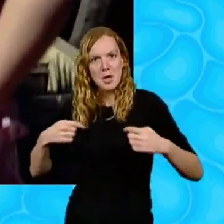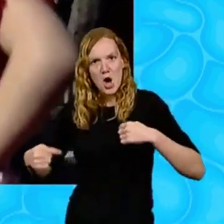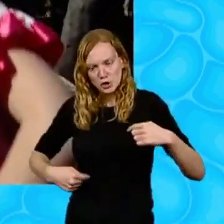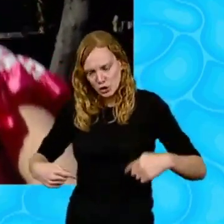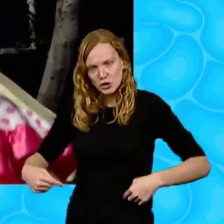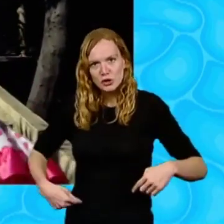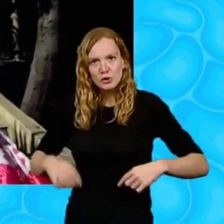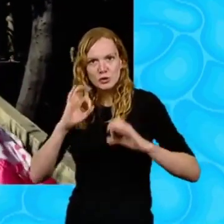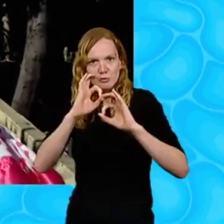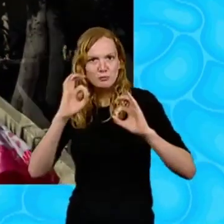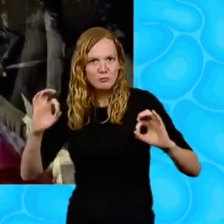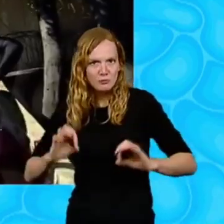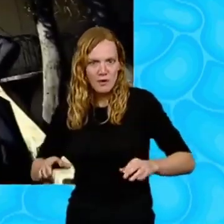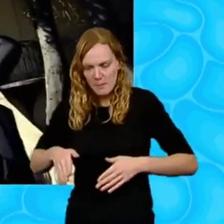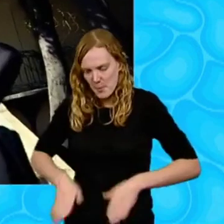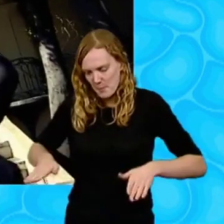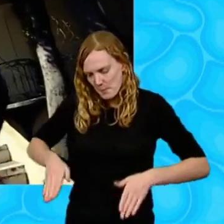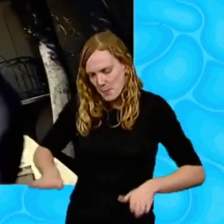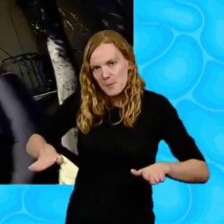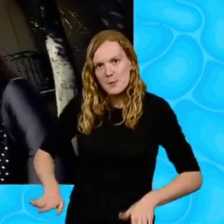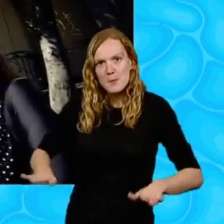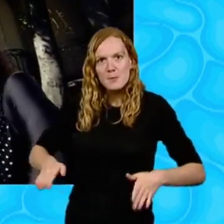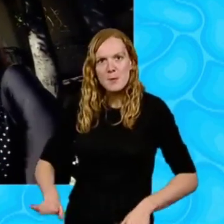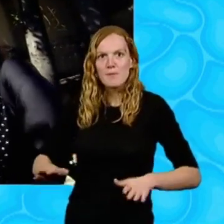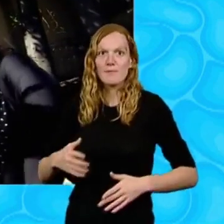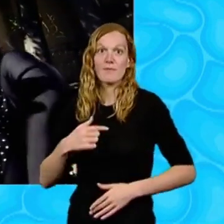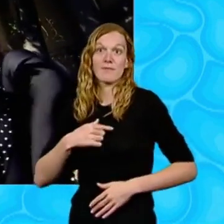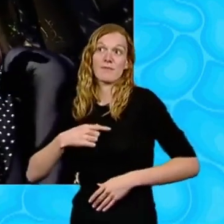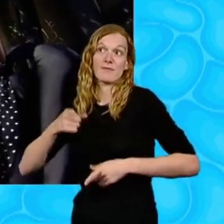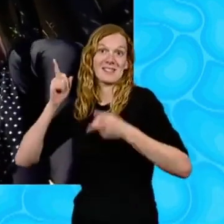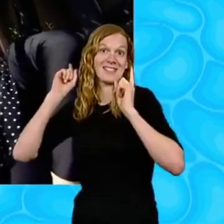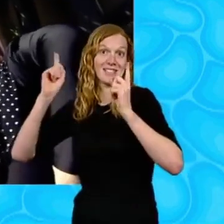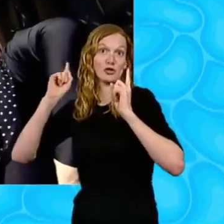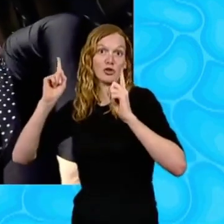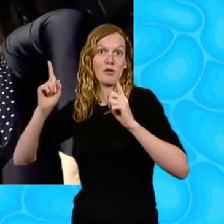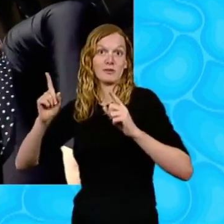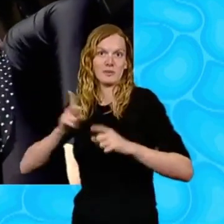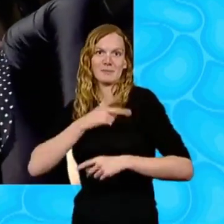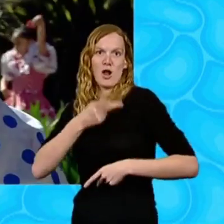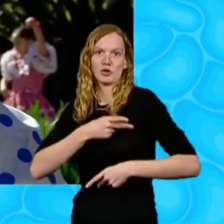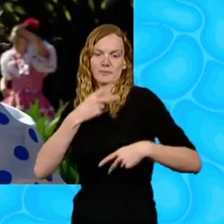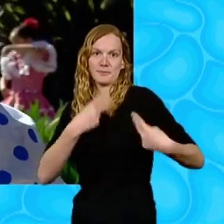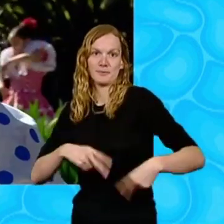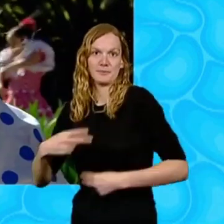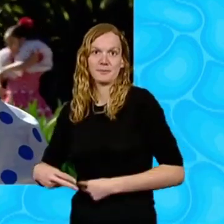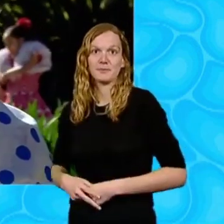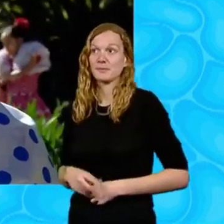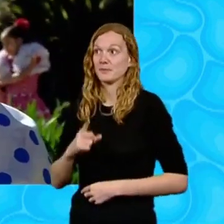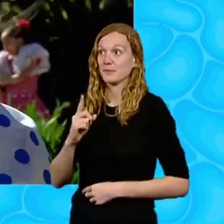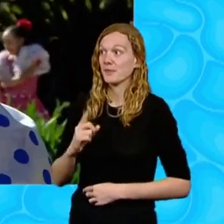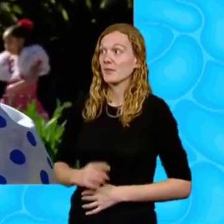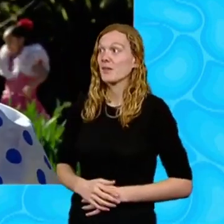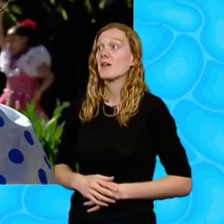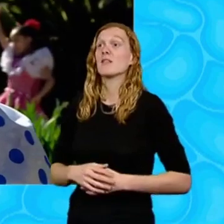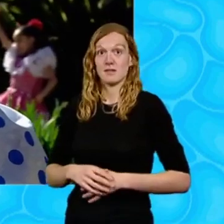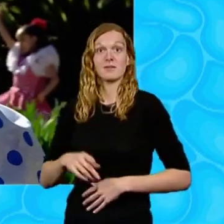layers. Our flamenco teacher is called Nuria. Flamenco dancing comes from